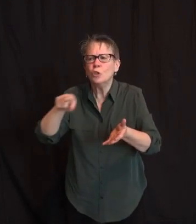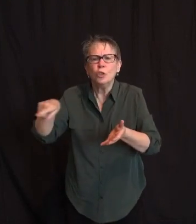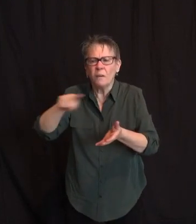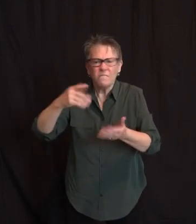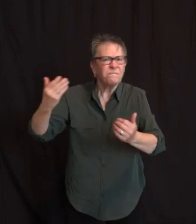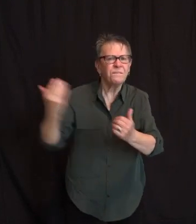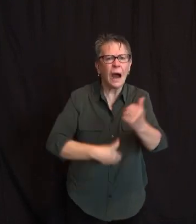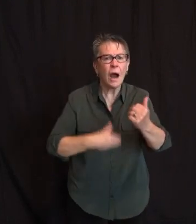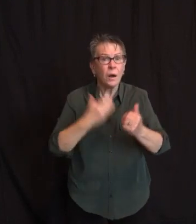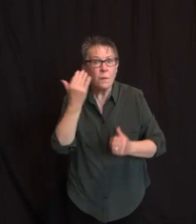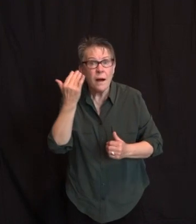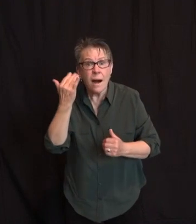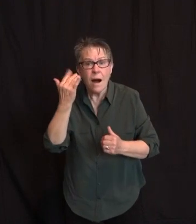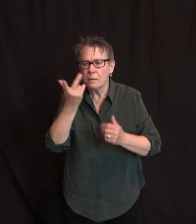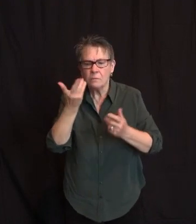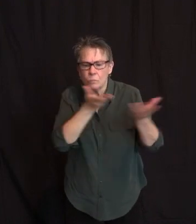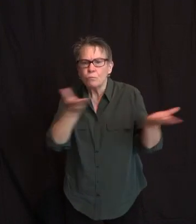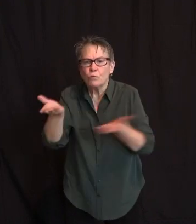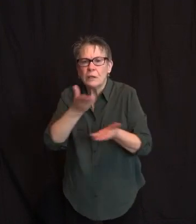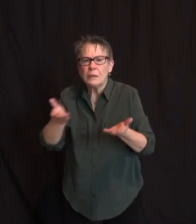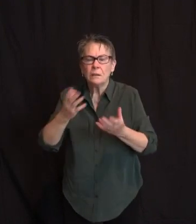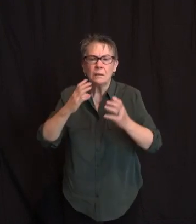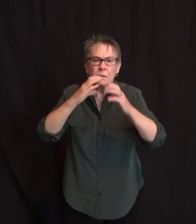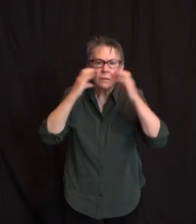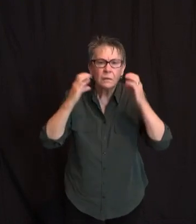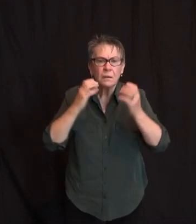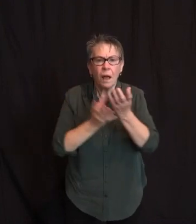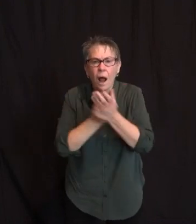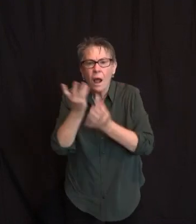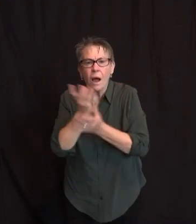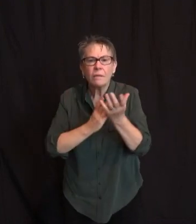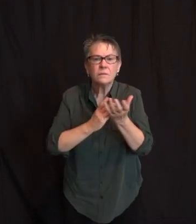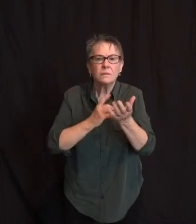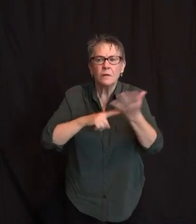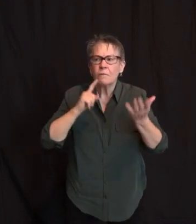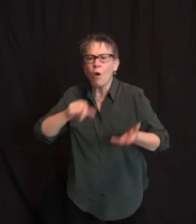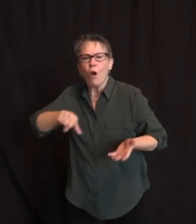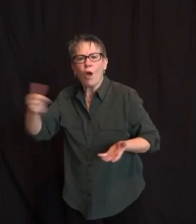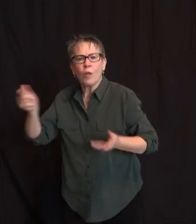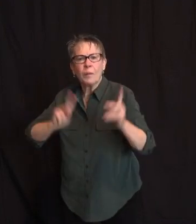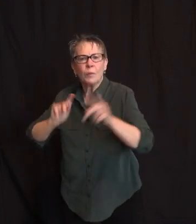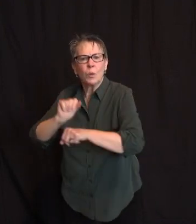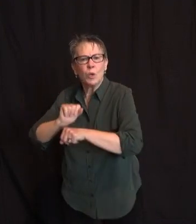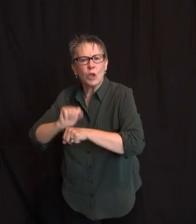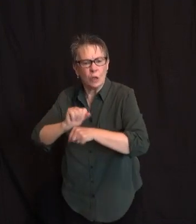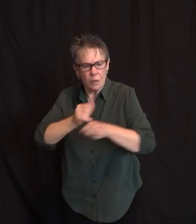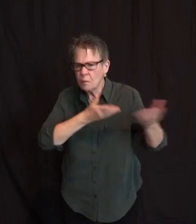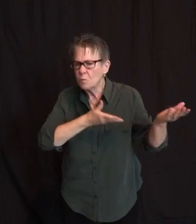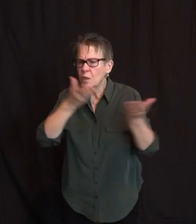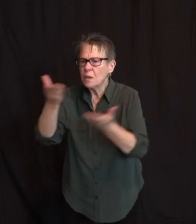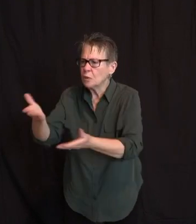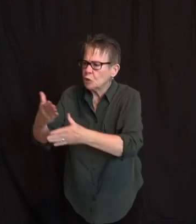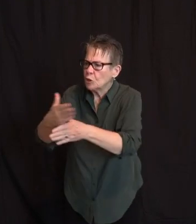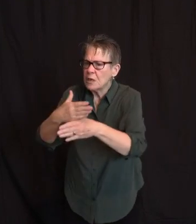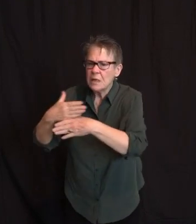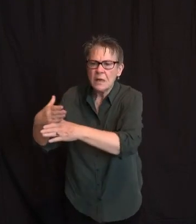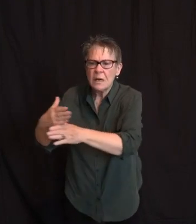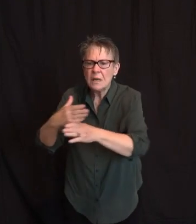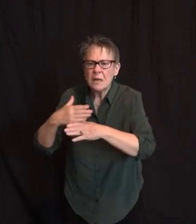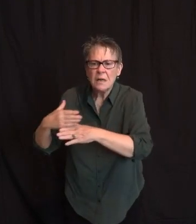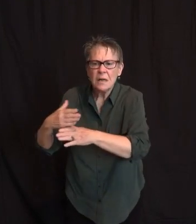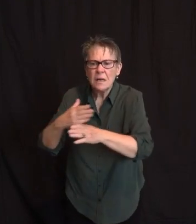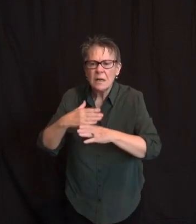there any indication, and maybe Commissioner, is there any indication that hospital admissions are leveling off with maybe fewer divert statuses